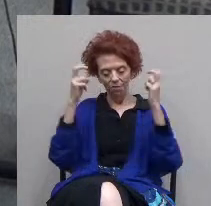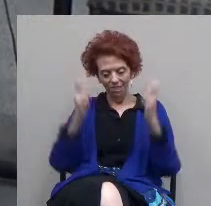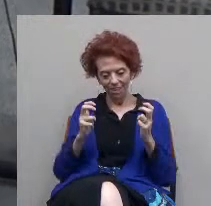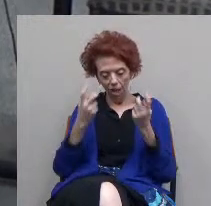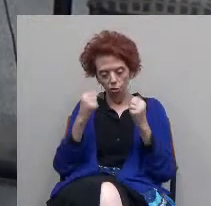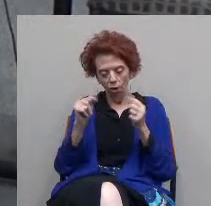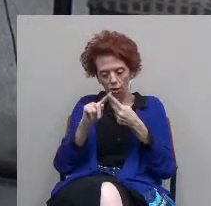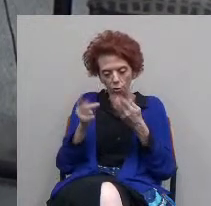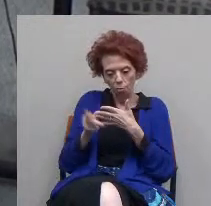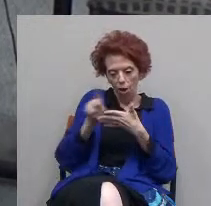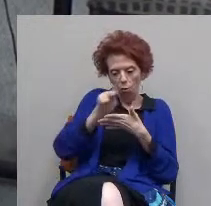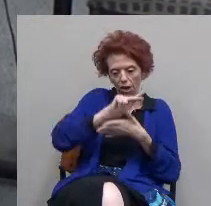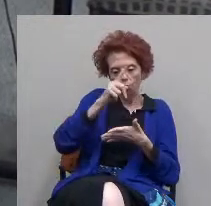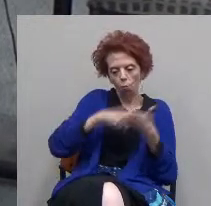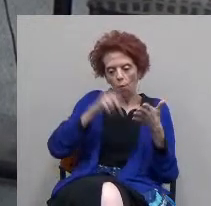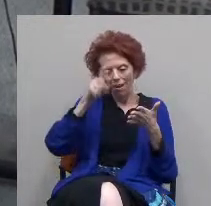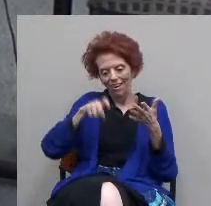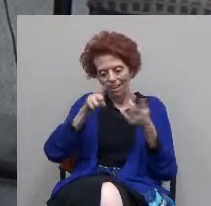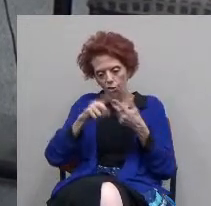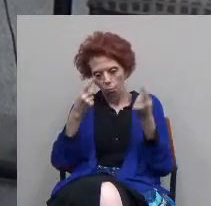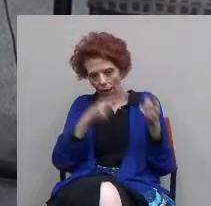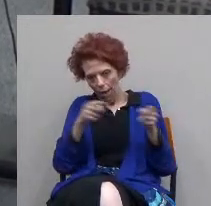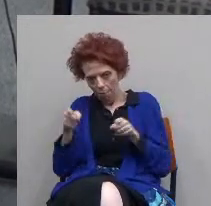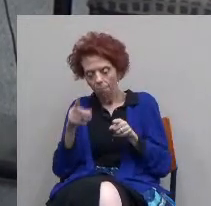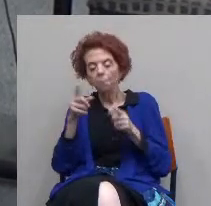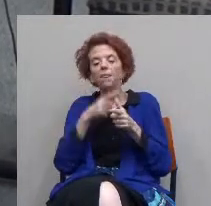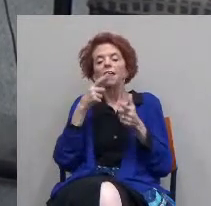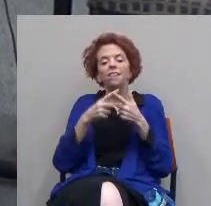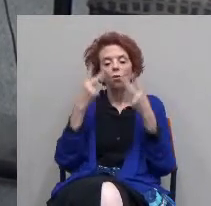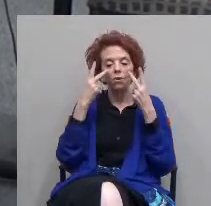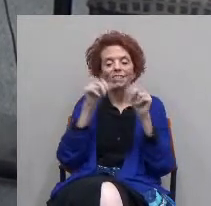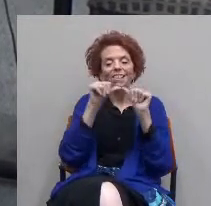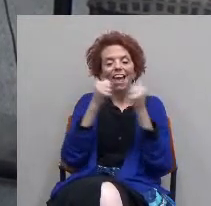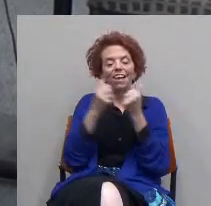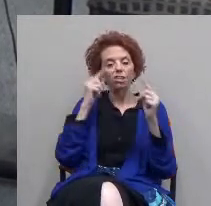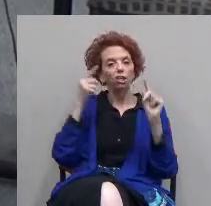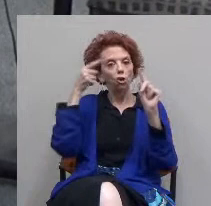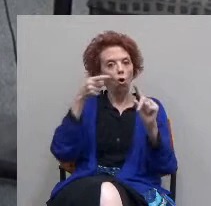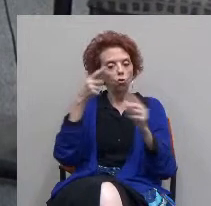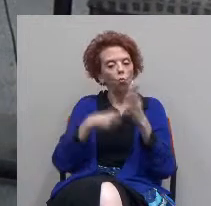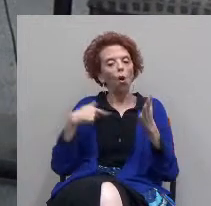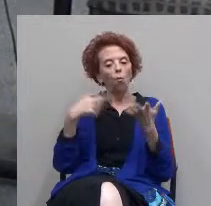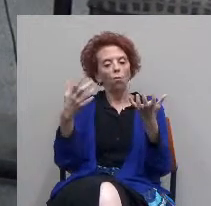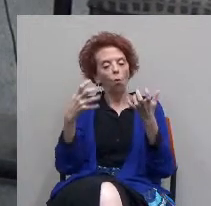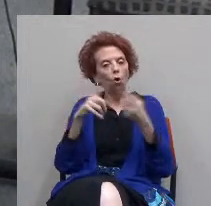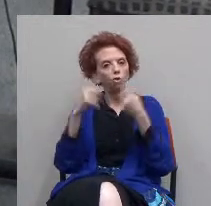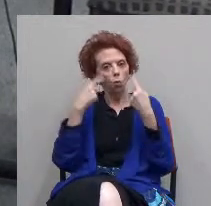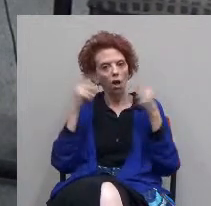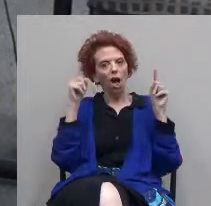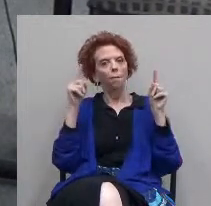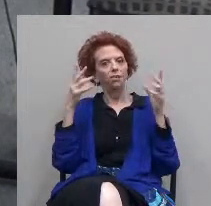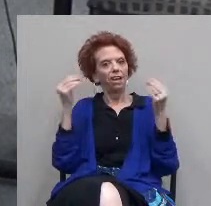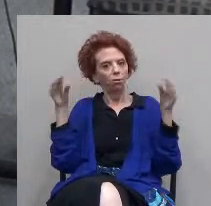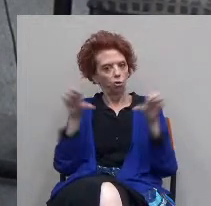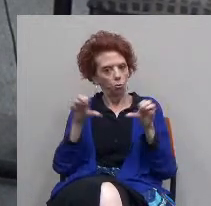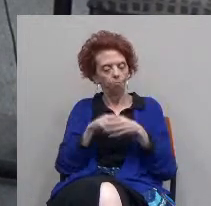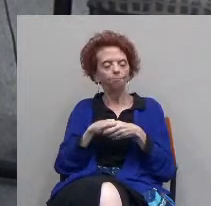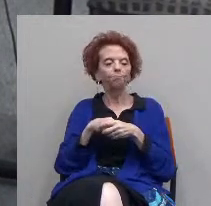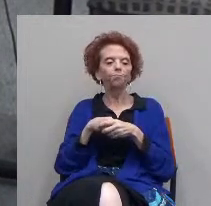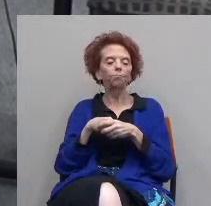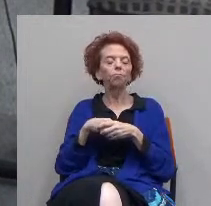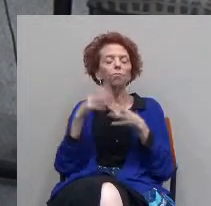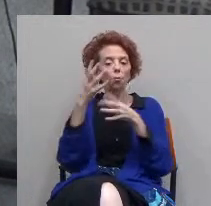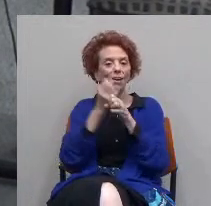putting them in a list of what needs to happen. Then we look at our agency goals of what we want to accomplish and what we want to do. And we